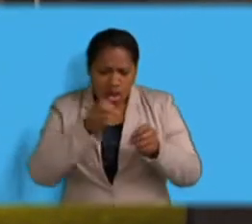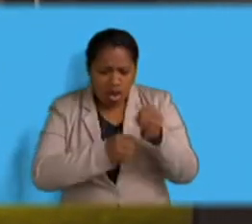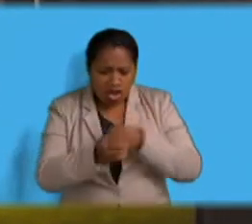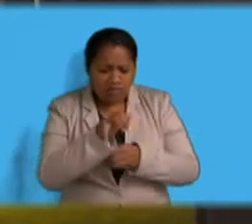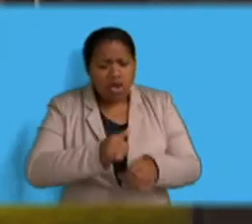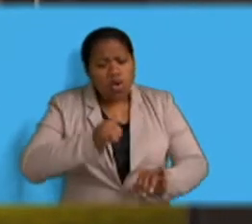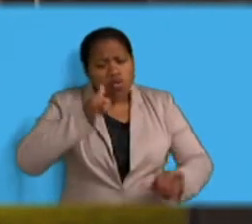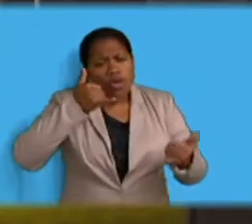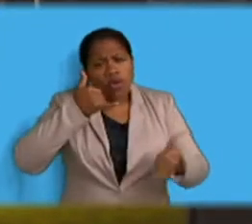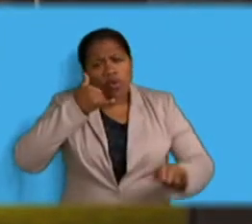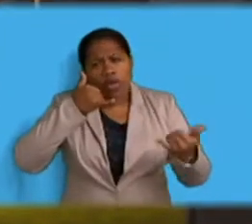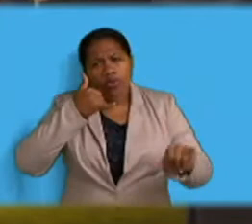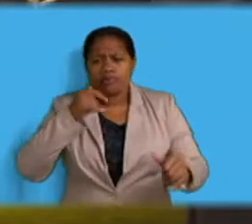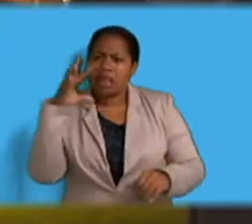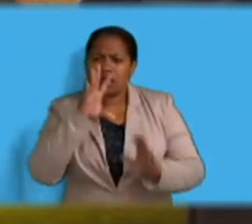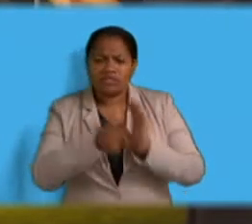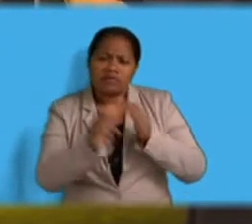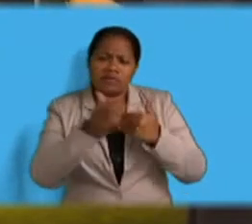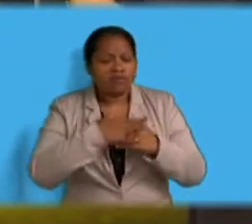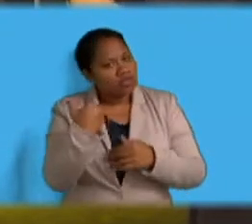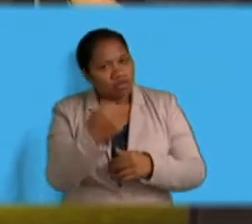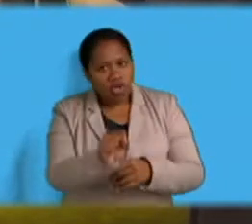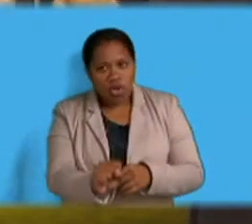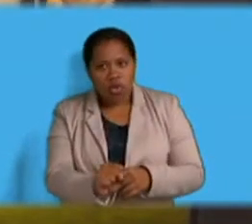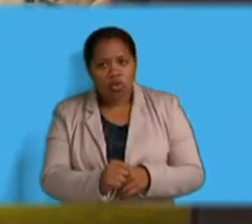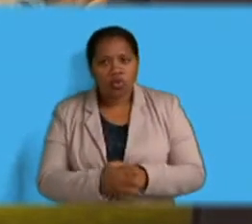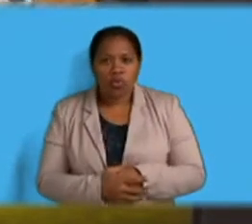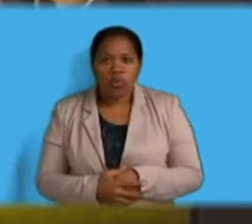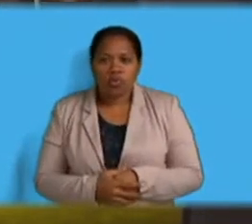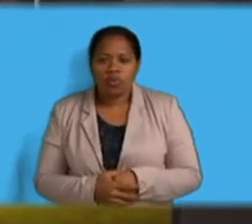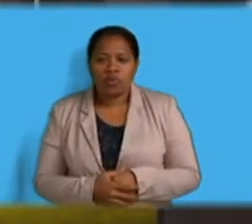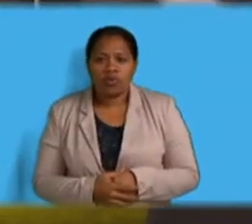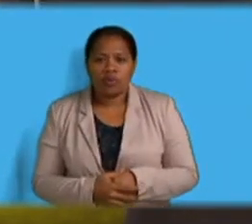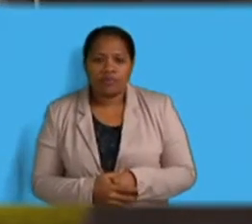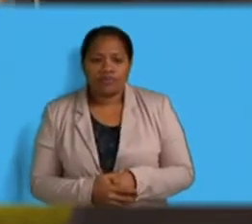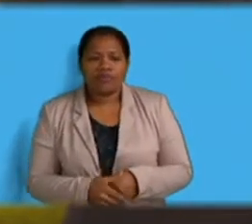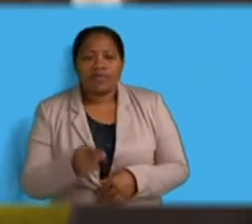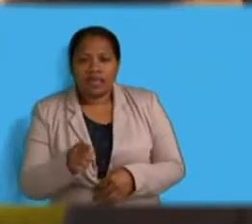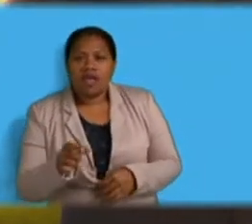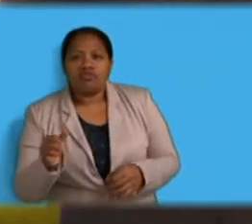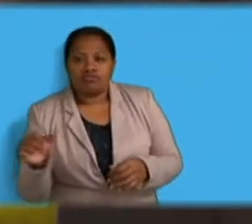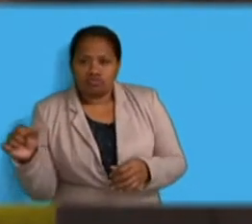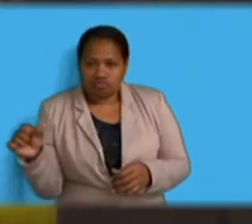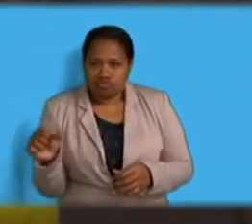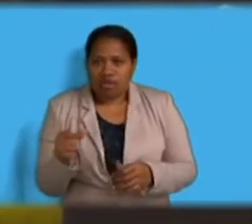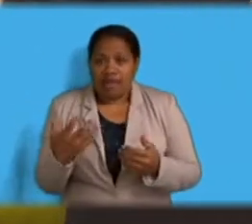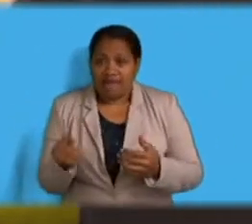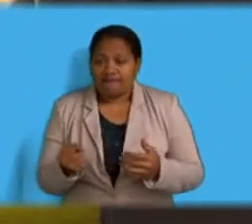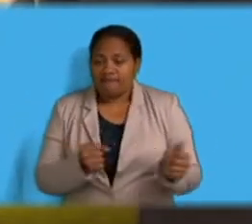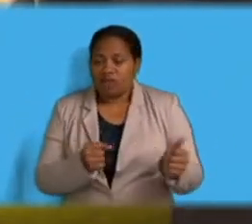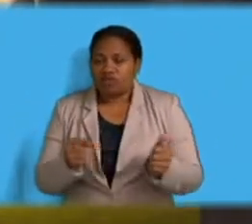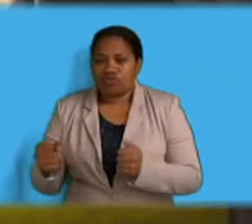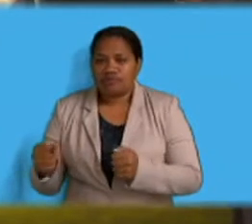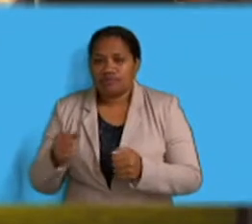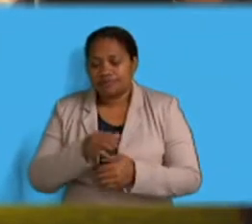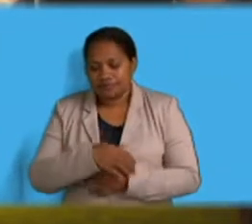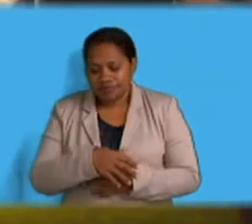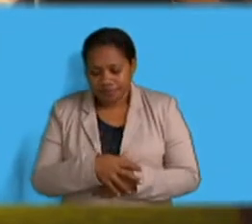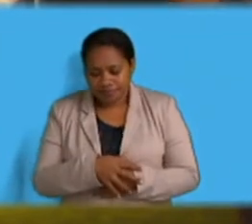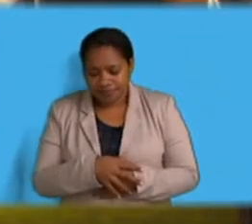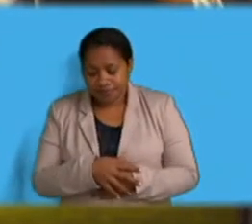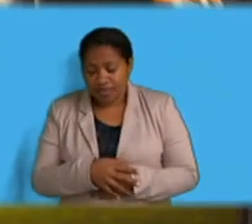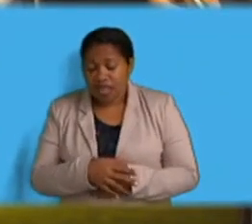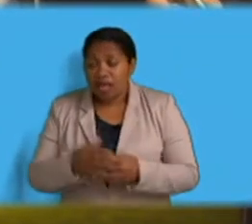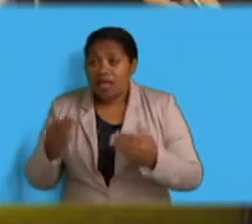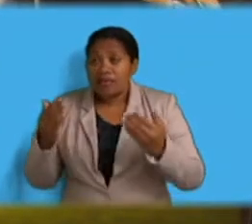constantly improve that. So that requires a huge cultural shift, and that goes towards, in terms of what Honorable Maharaj is talking about, in